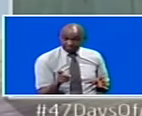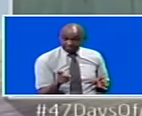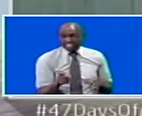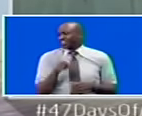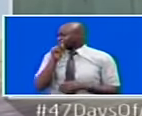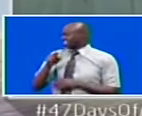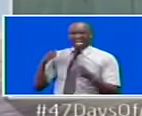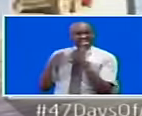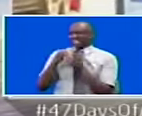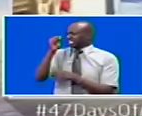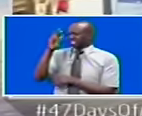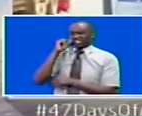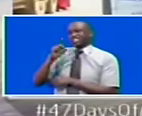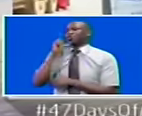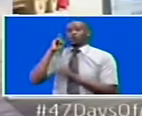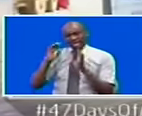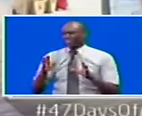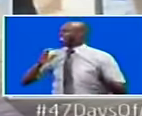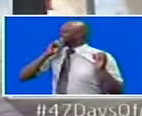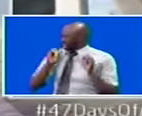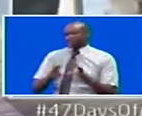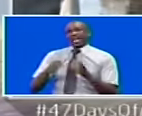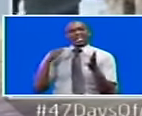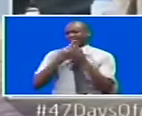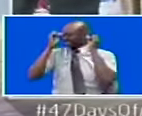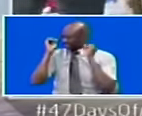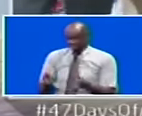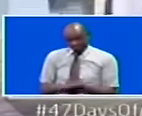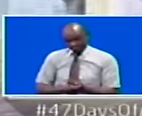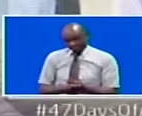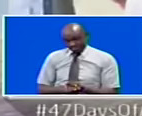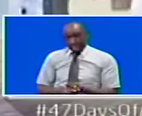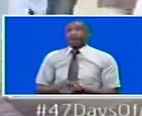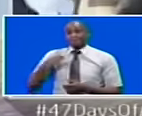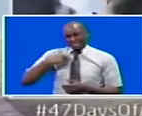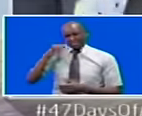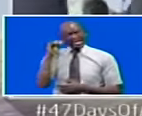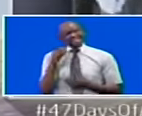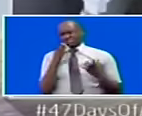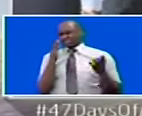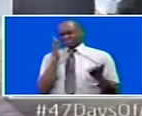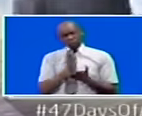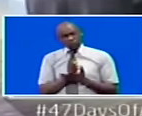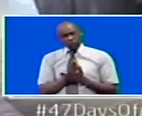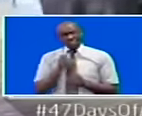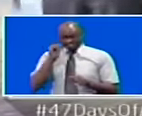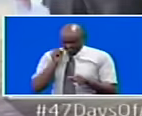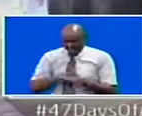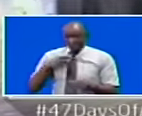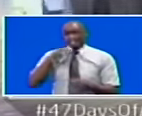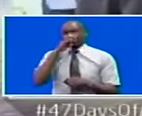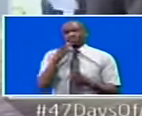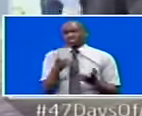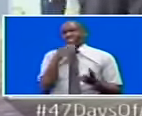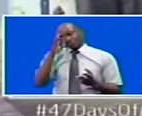It is not. Absolutely not. And I find it strange that they singled out the Speaker of